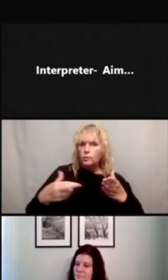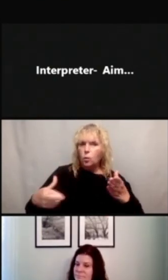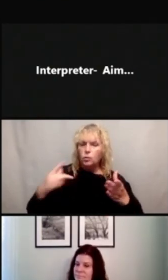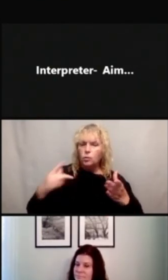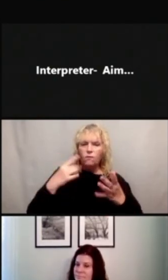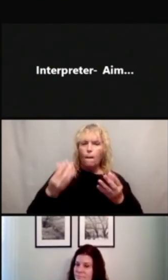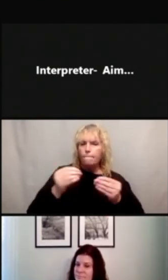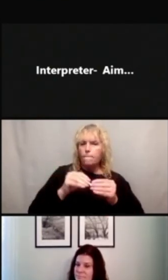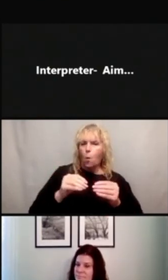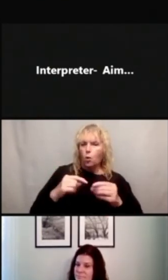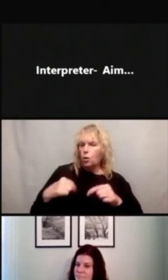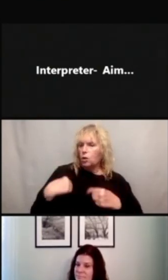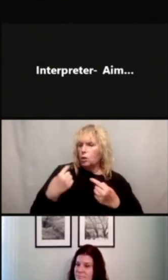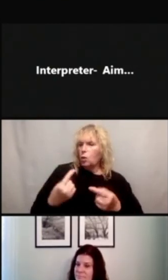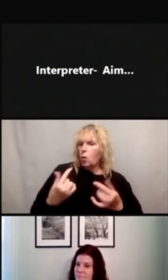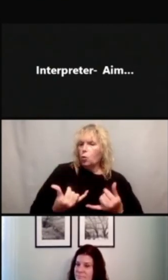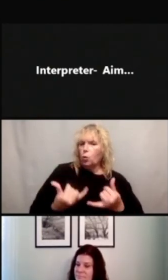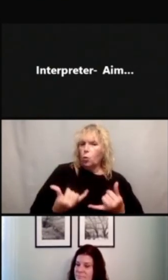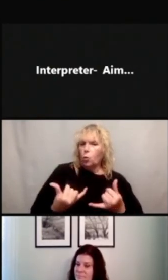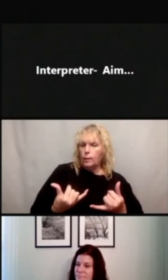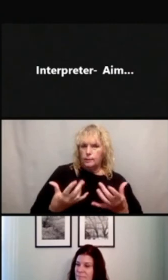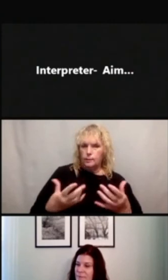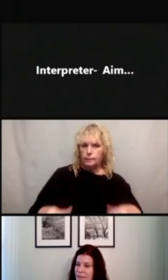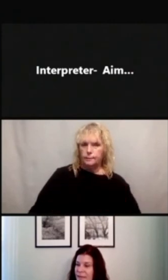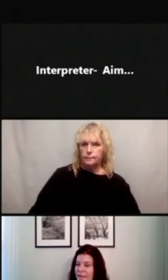current statistics or statistics in general.